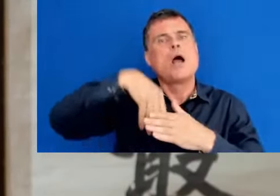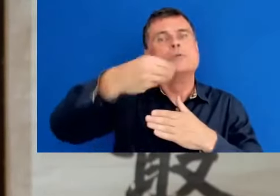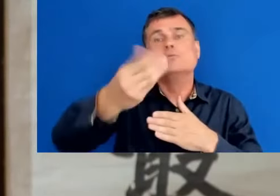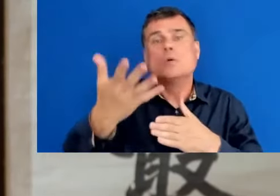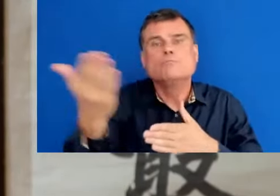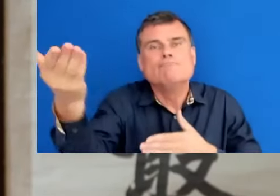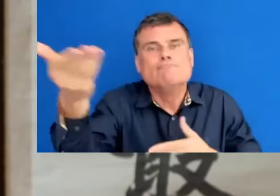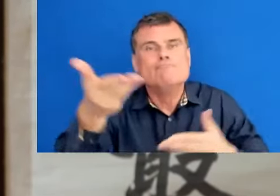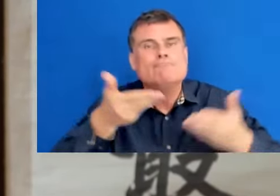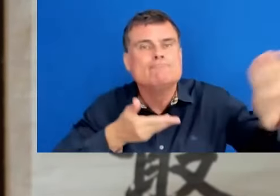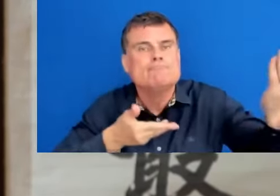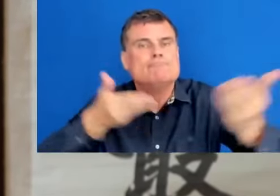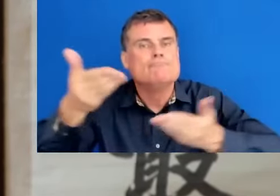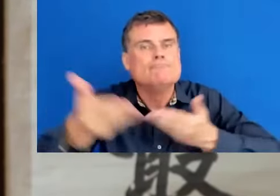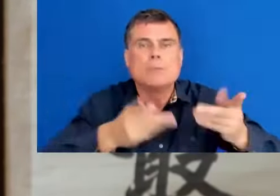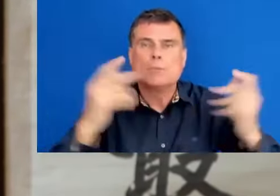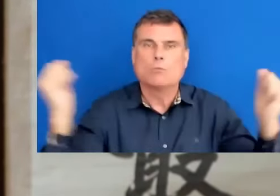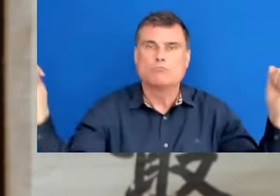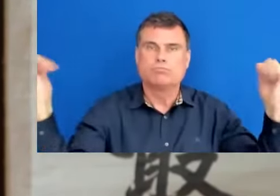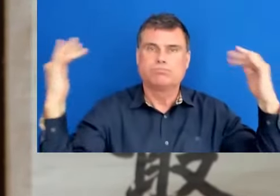greet everyone who came.